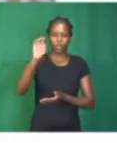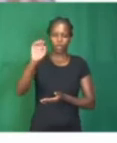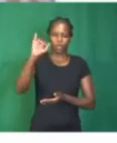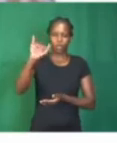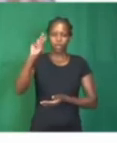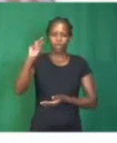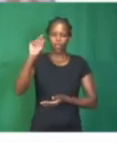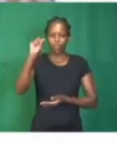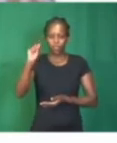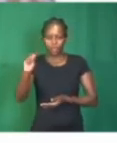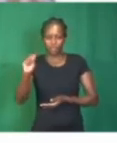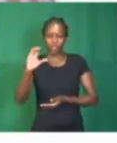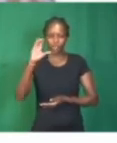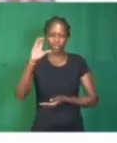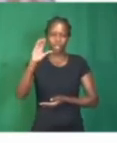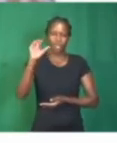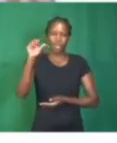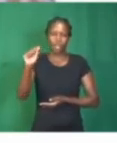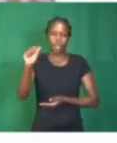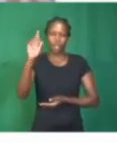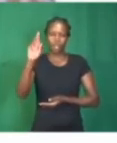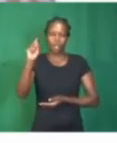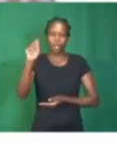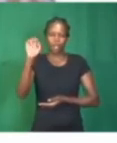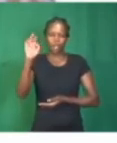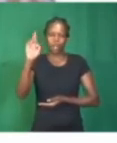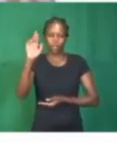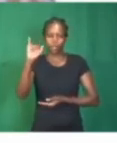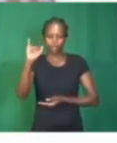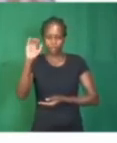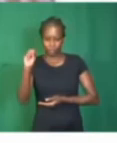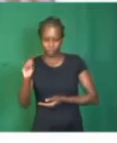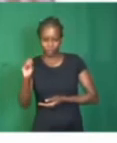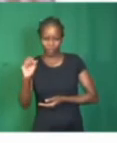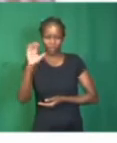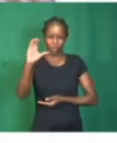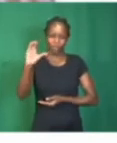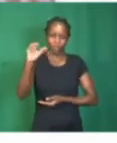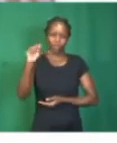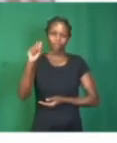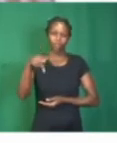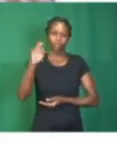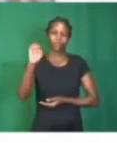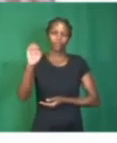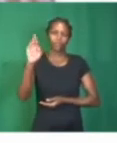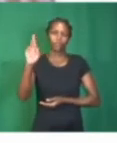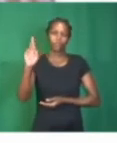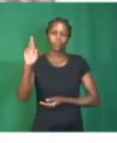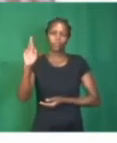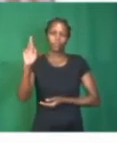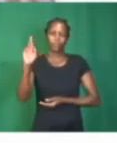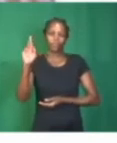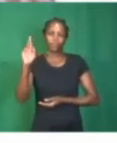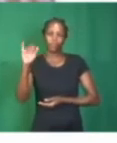capillaries, and arteries. Veins, capillaries, and arteries. Unfortunately, it does not show